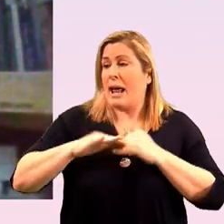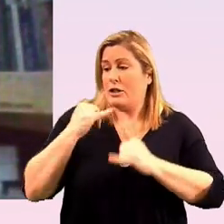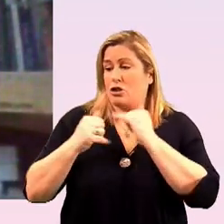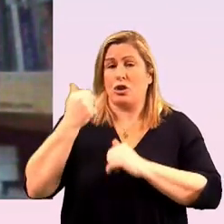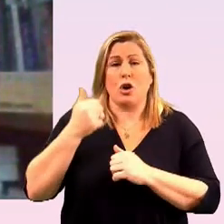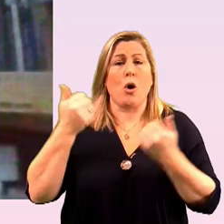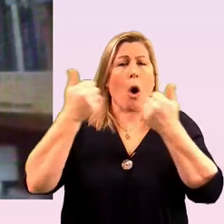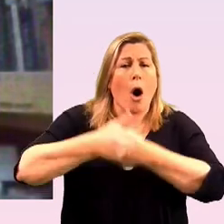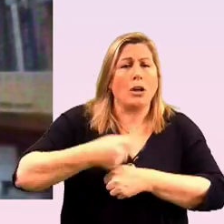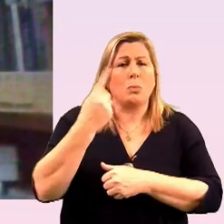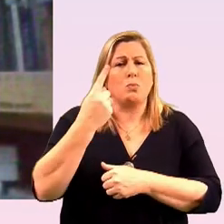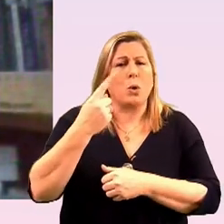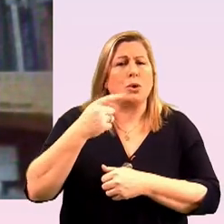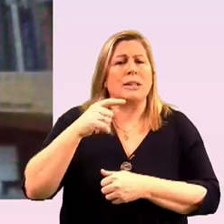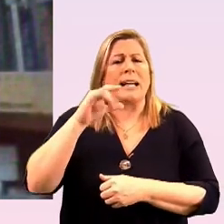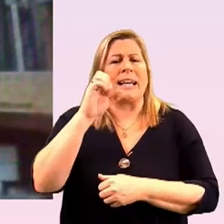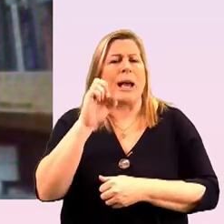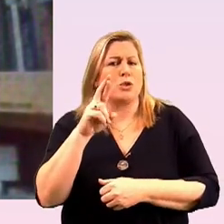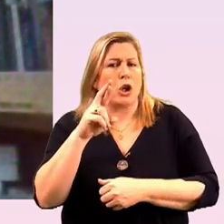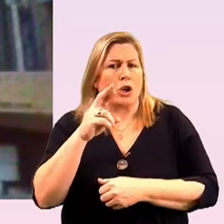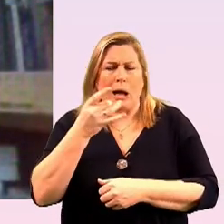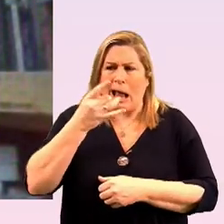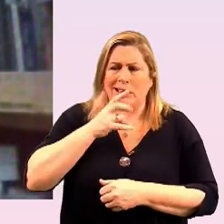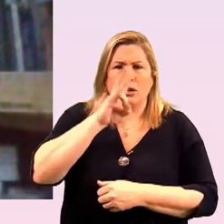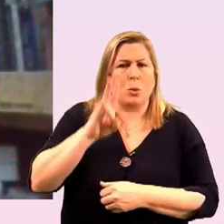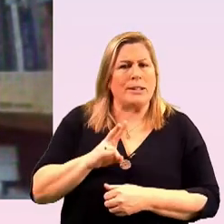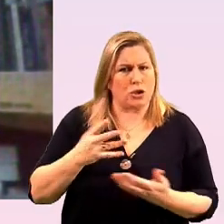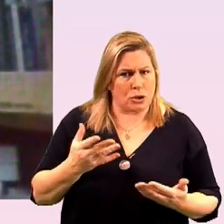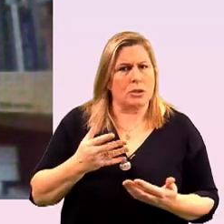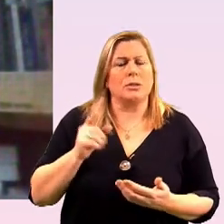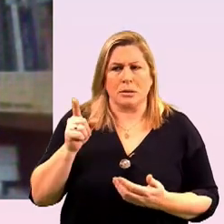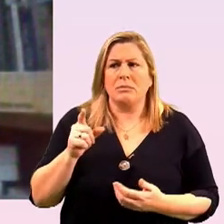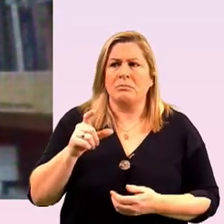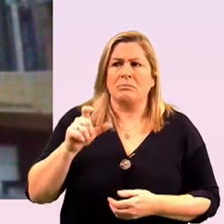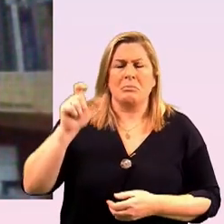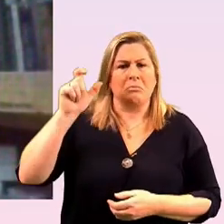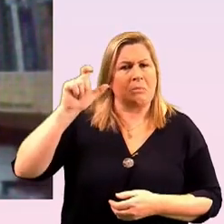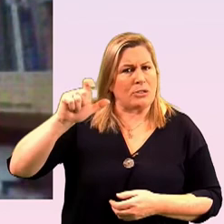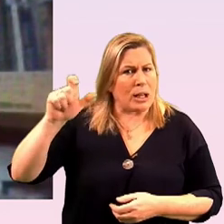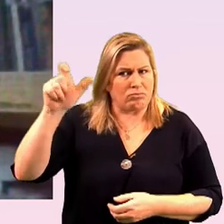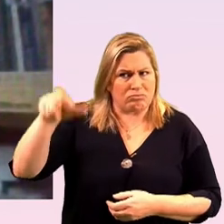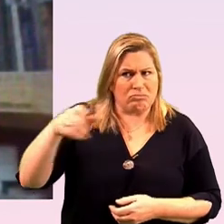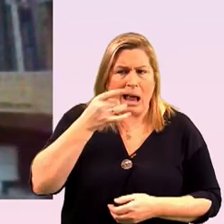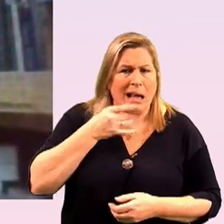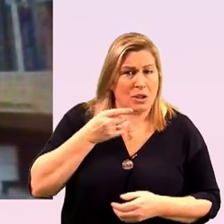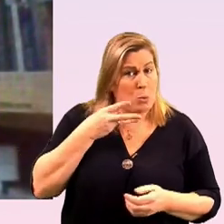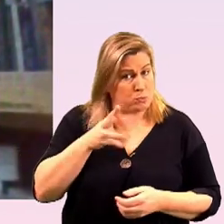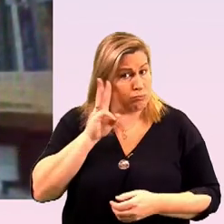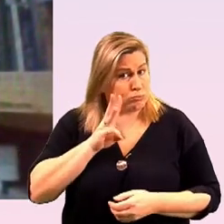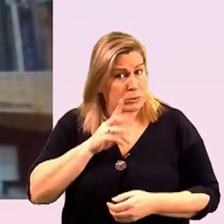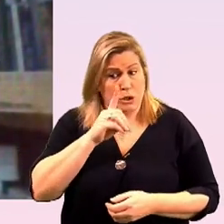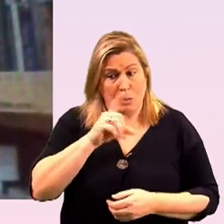of our elected councillors sent in a council question. And one of us, the question was to the effect, would Dublin City Council